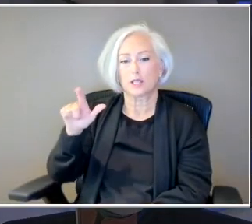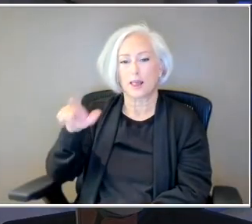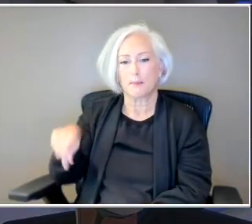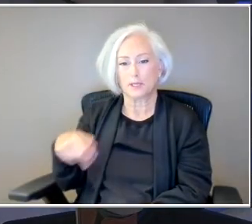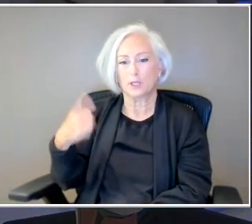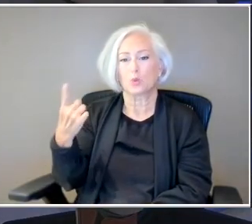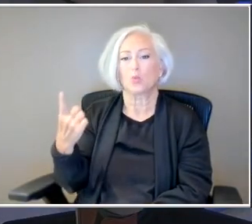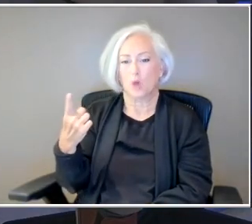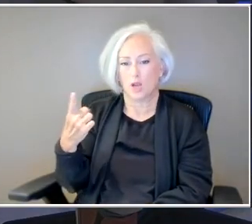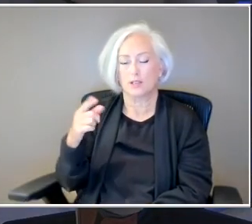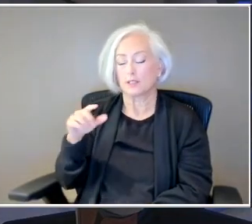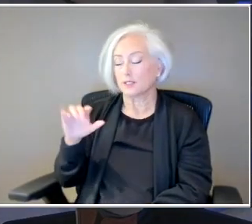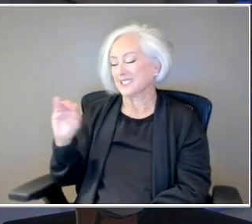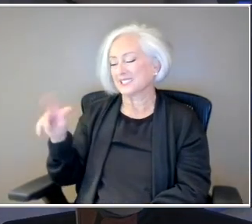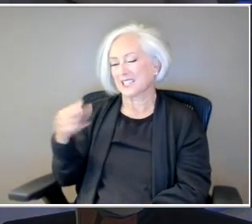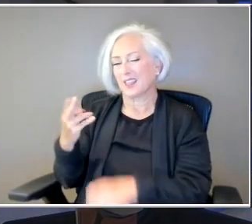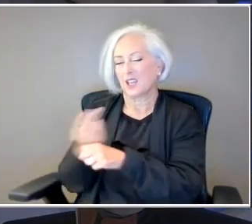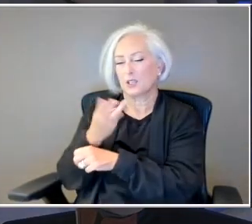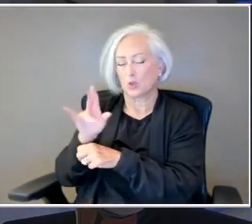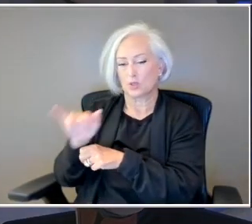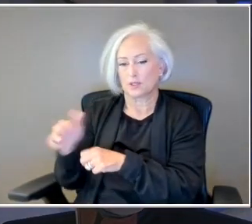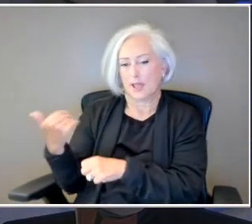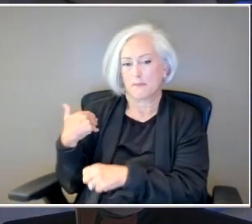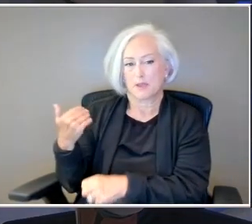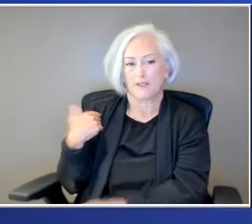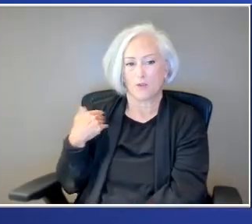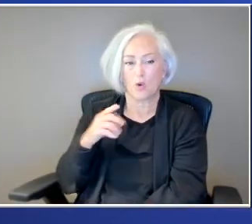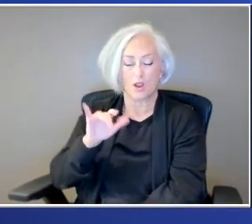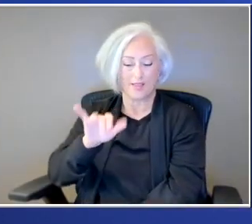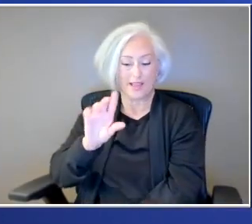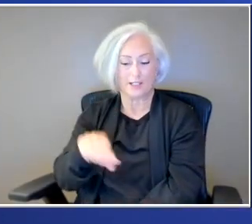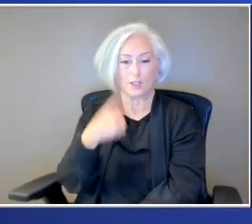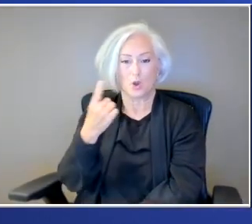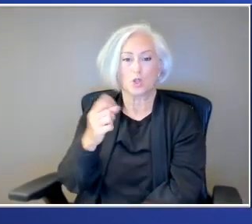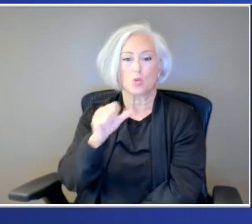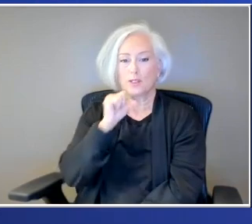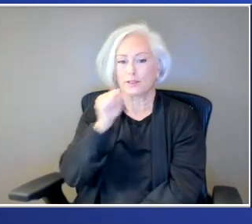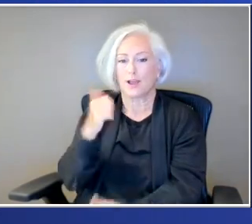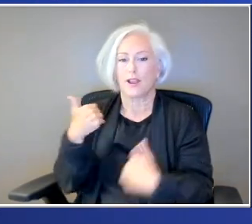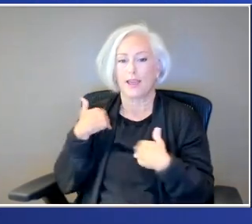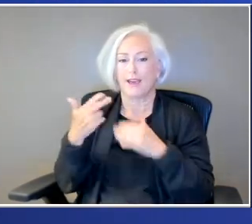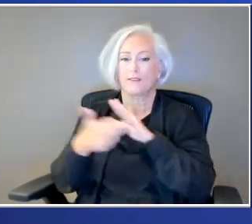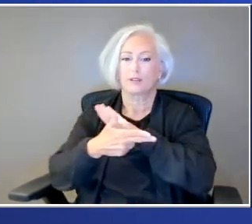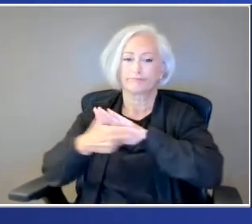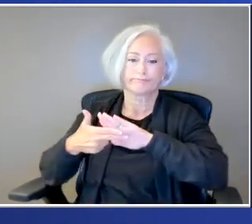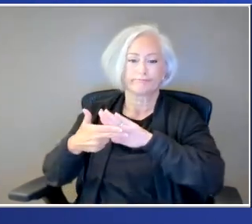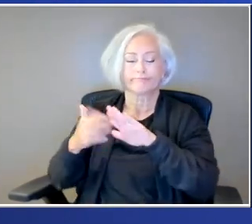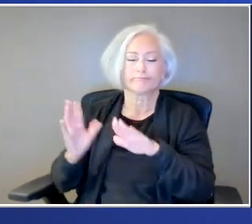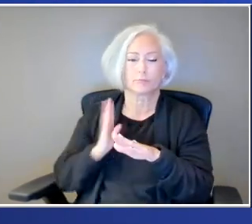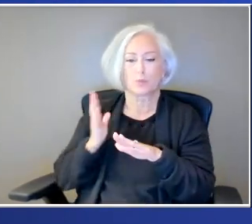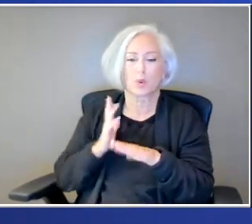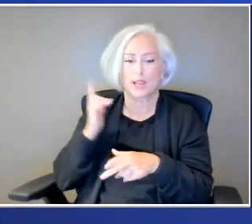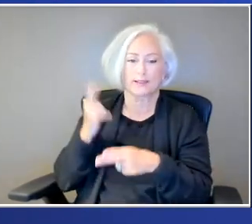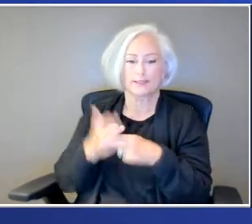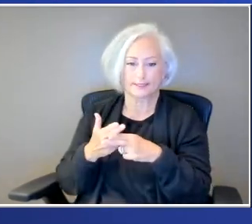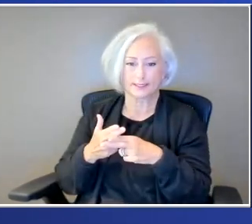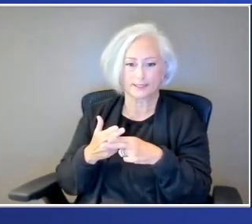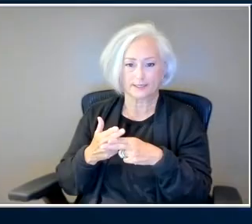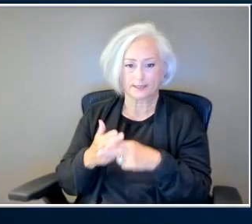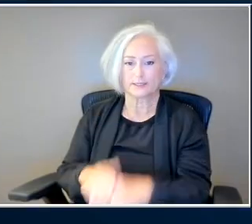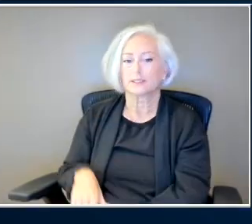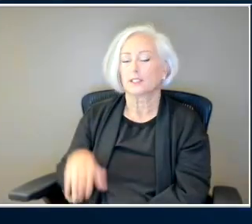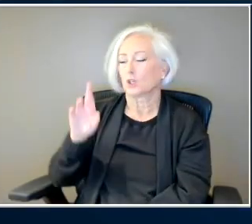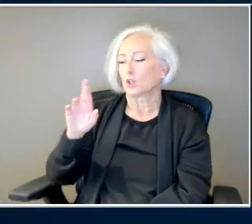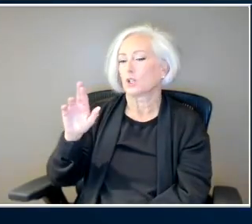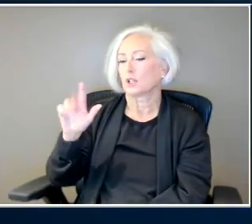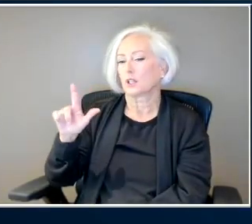Yes, it was. It's currently the only one that is non-branded, so there isn't a one that's non-branded that's liraglutide. Jeremy wants